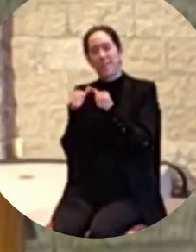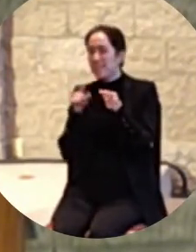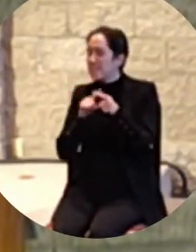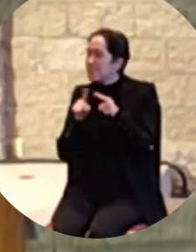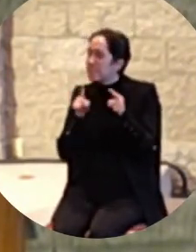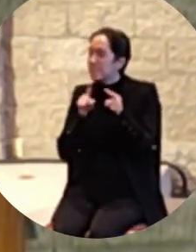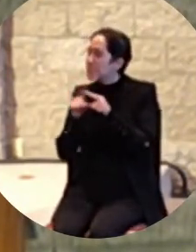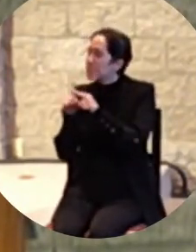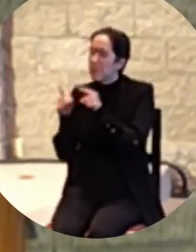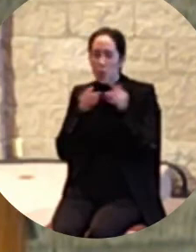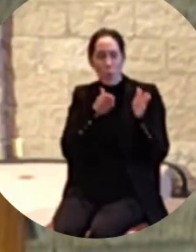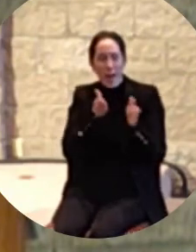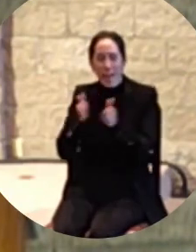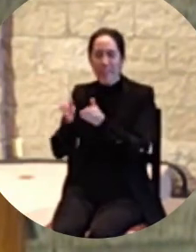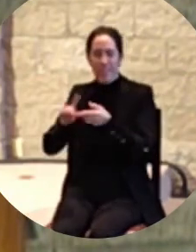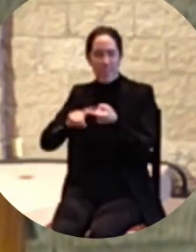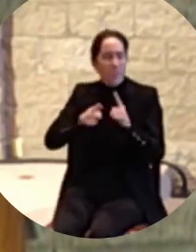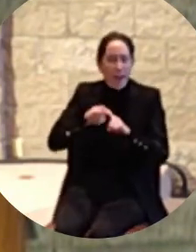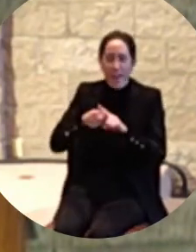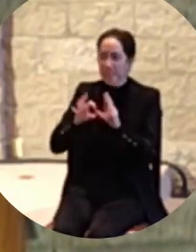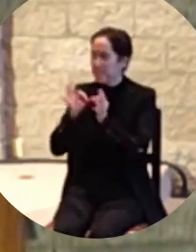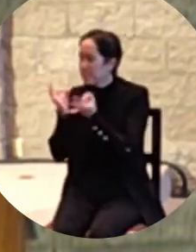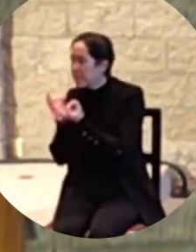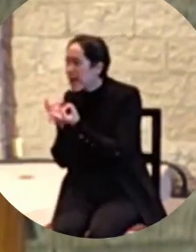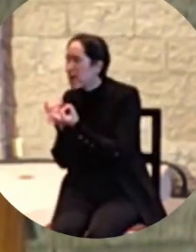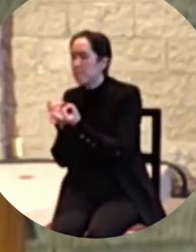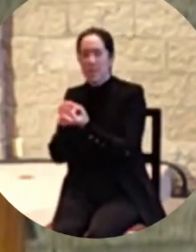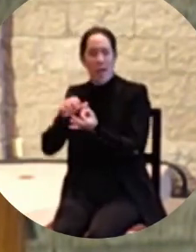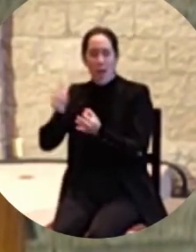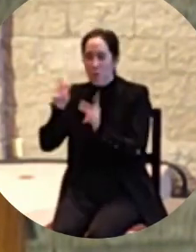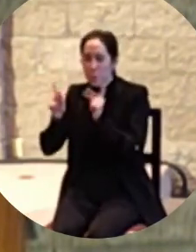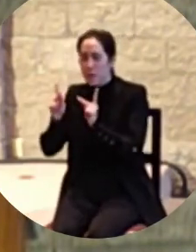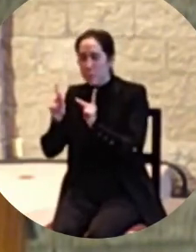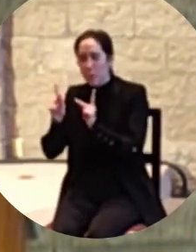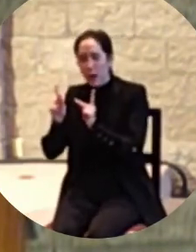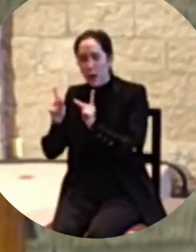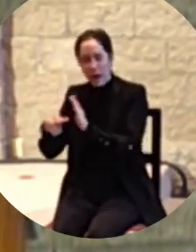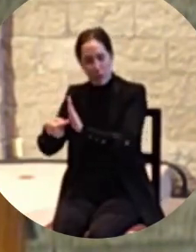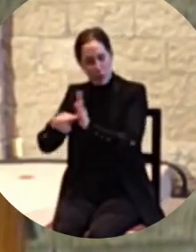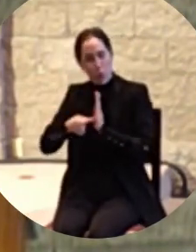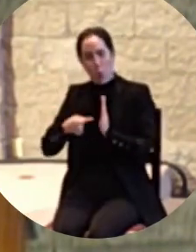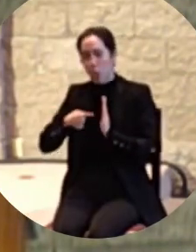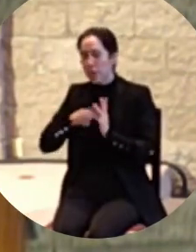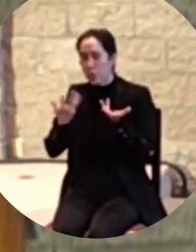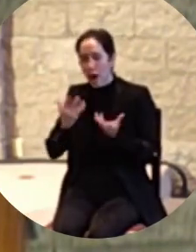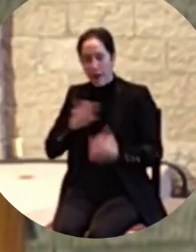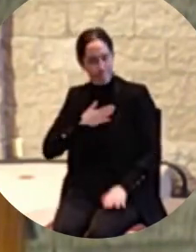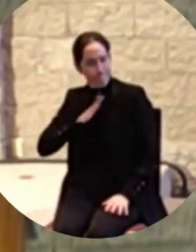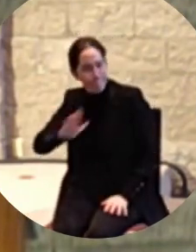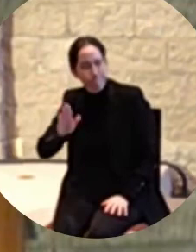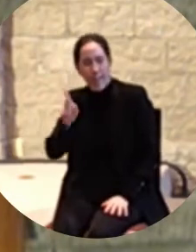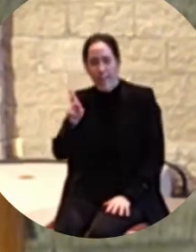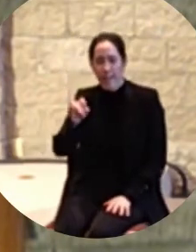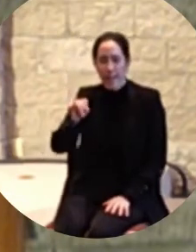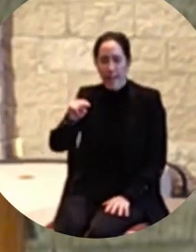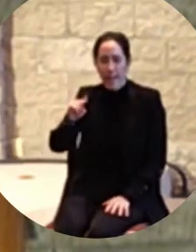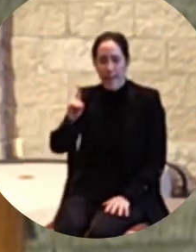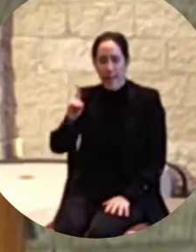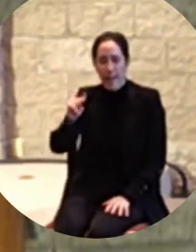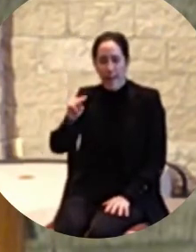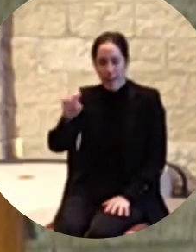members, and others have shown me kindness. I feel again